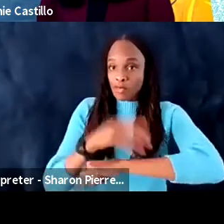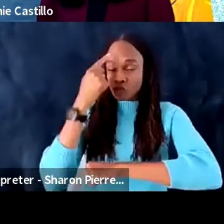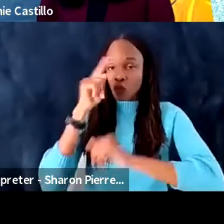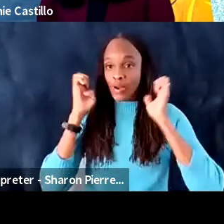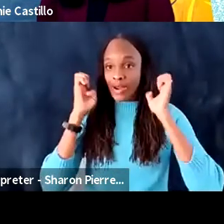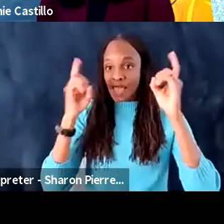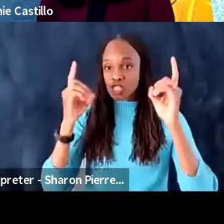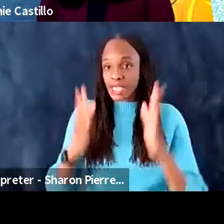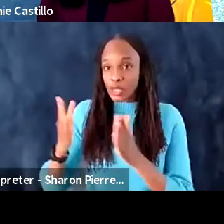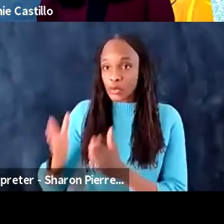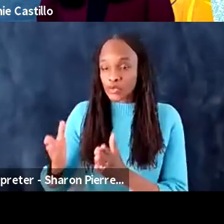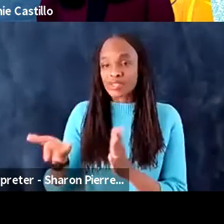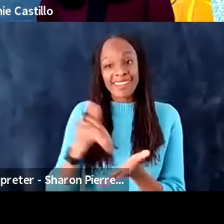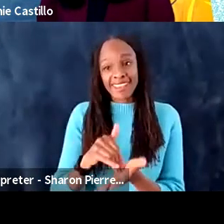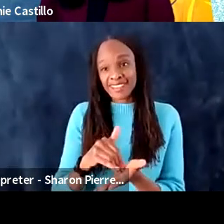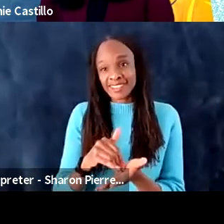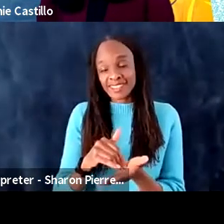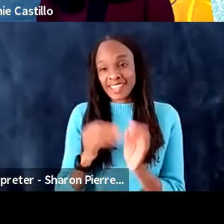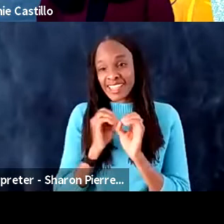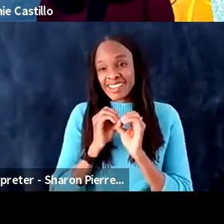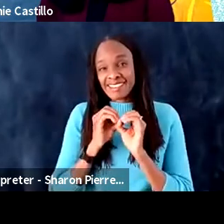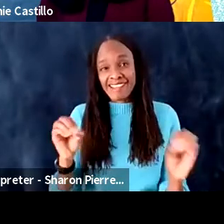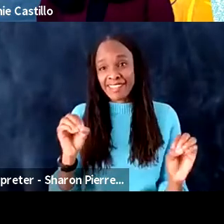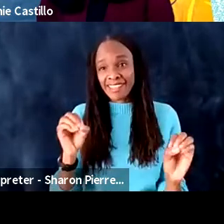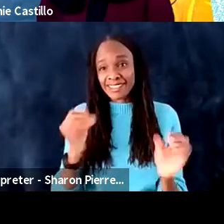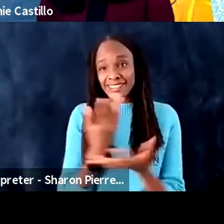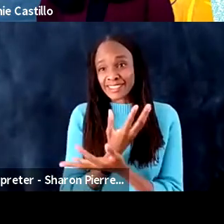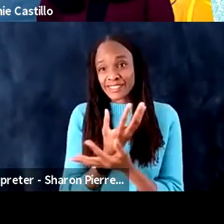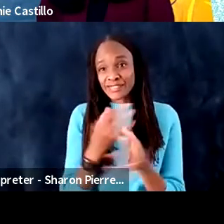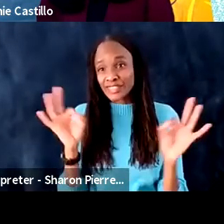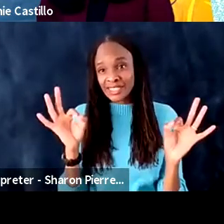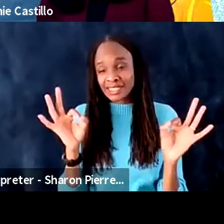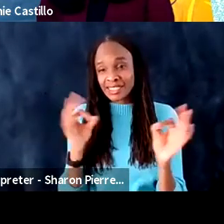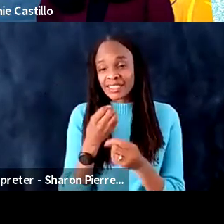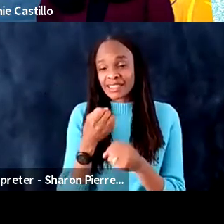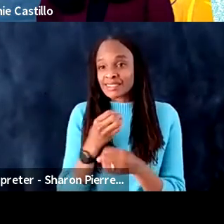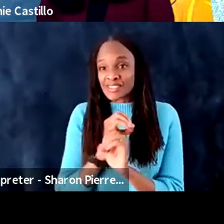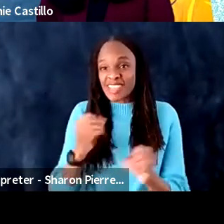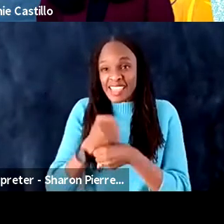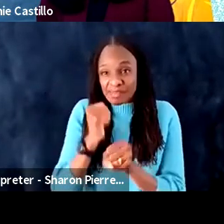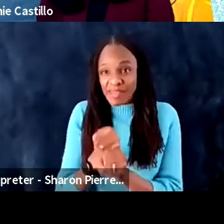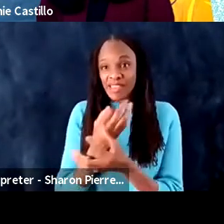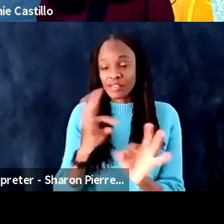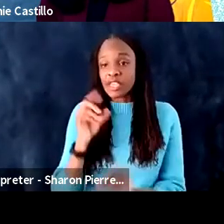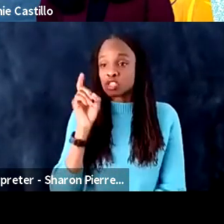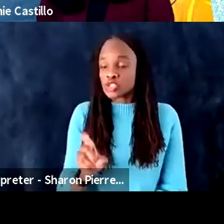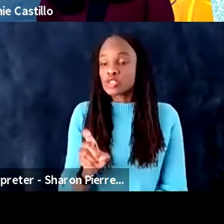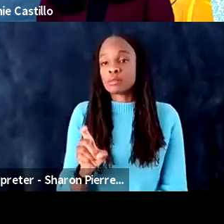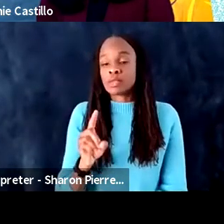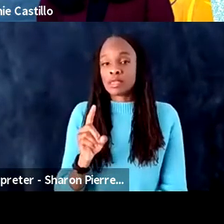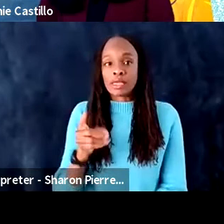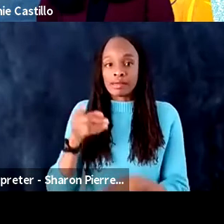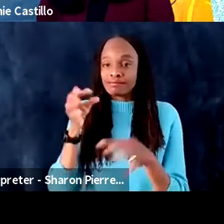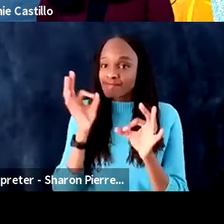educators, again, nothing is made free. It should be absolutely